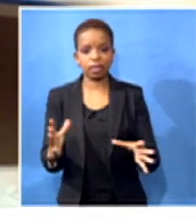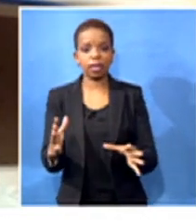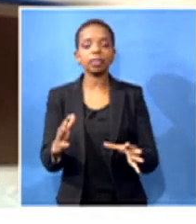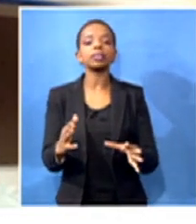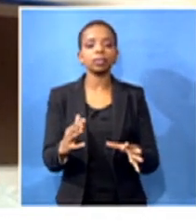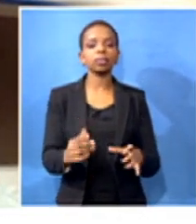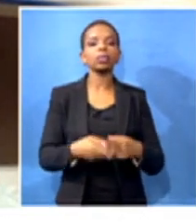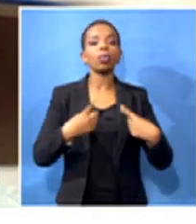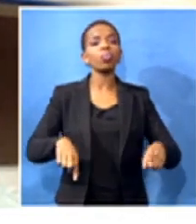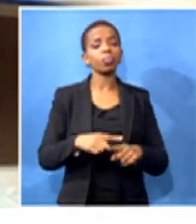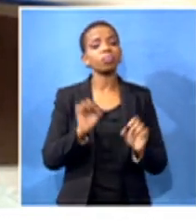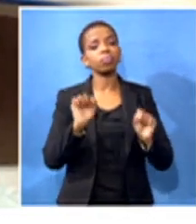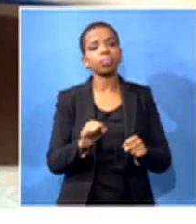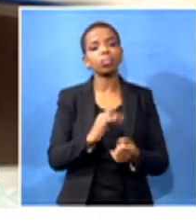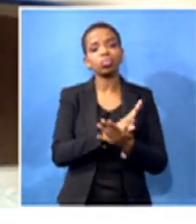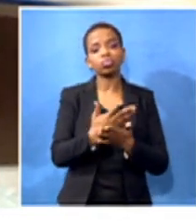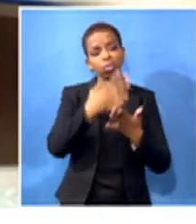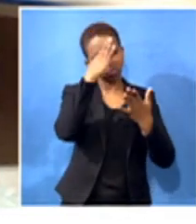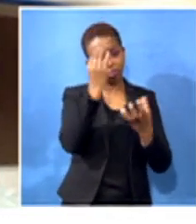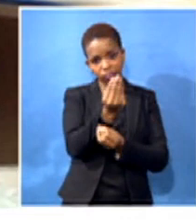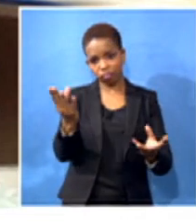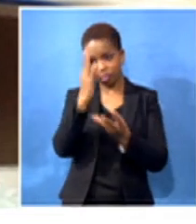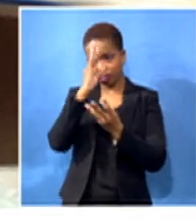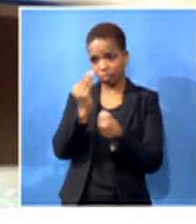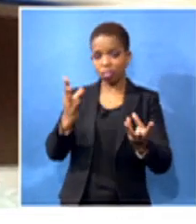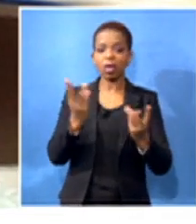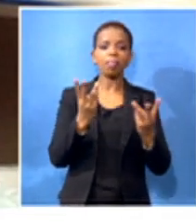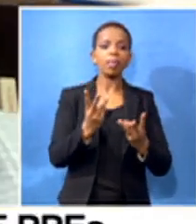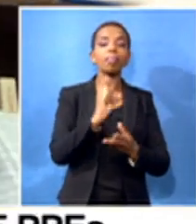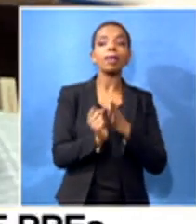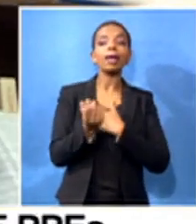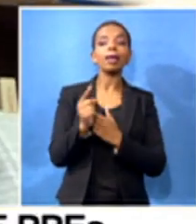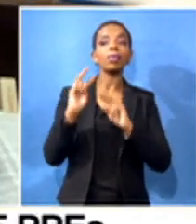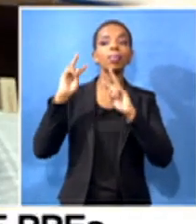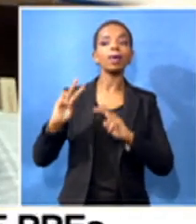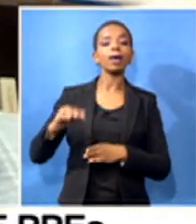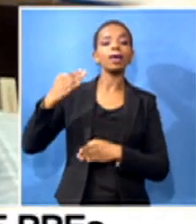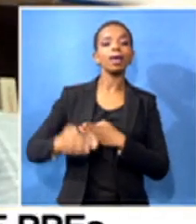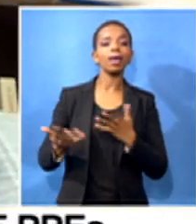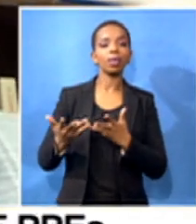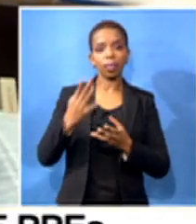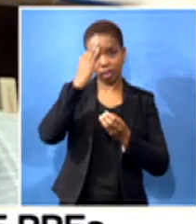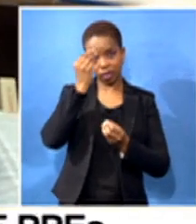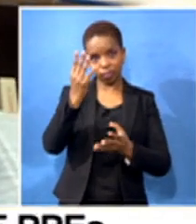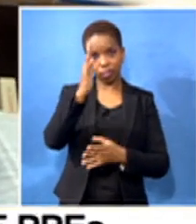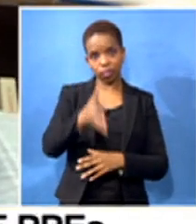obviously share with the public the findings and the recommendations of that investigation. Charges been laid as yet?